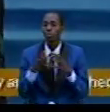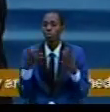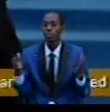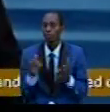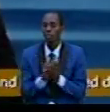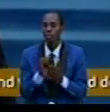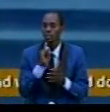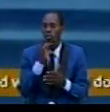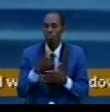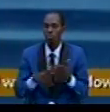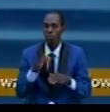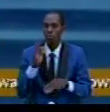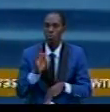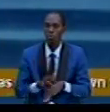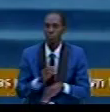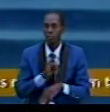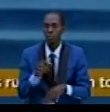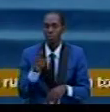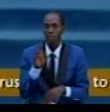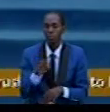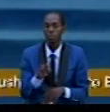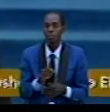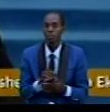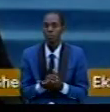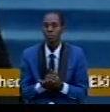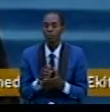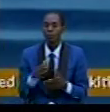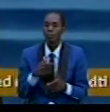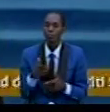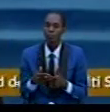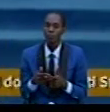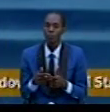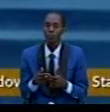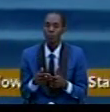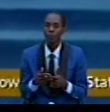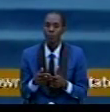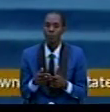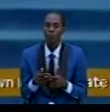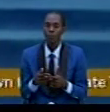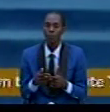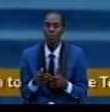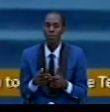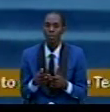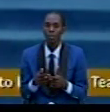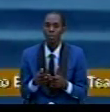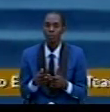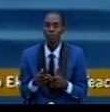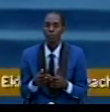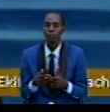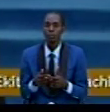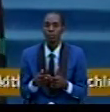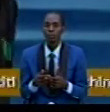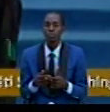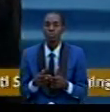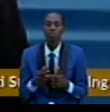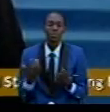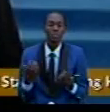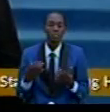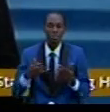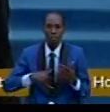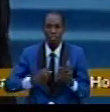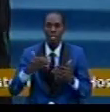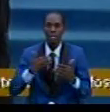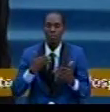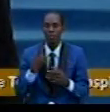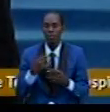some medications for me. Then I keep using it, but still paining me.